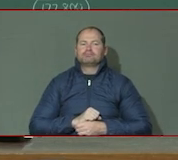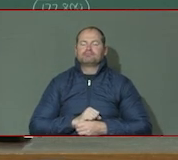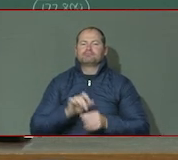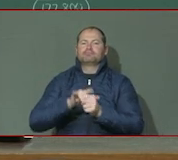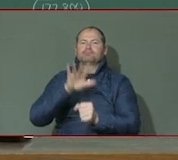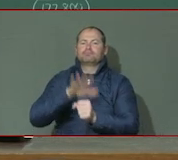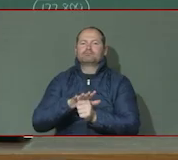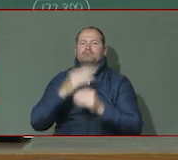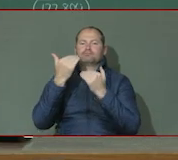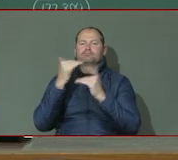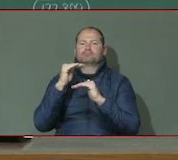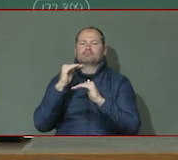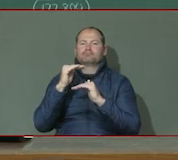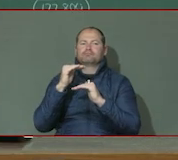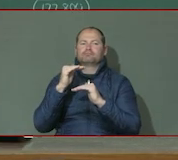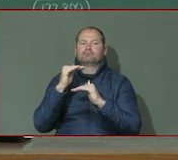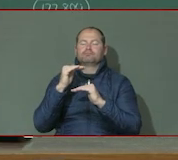Cola Limited